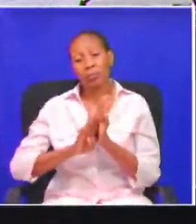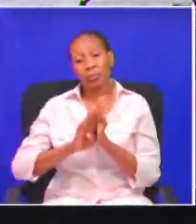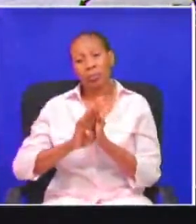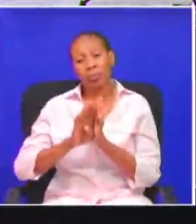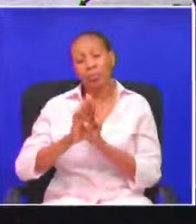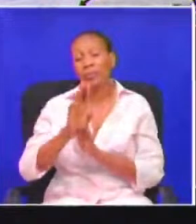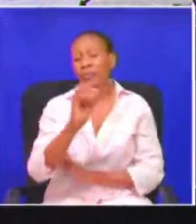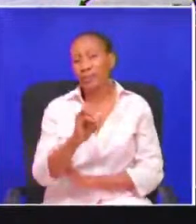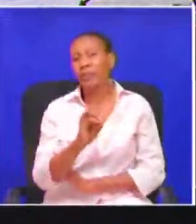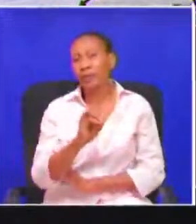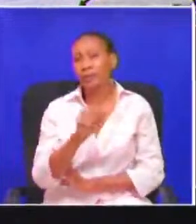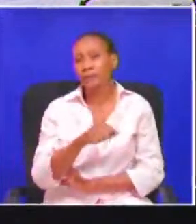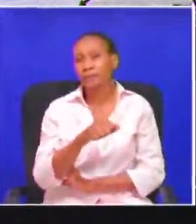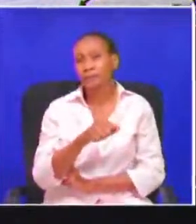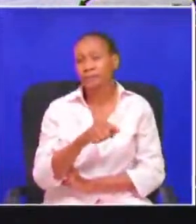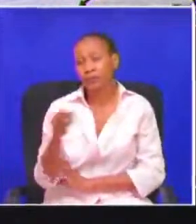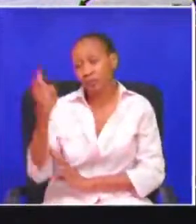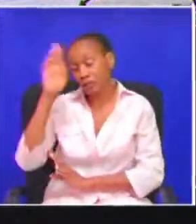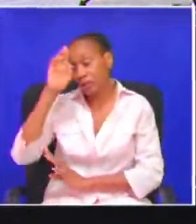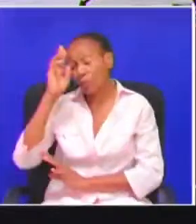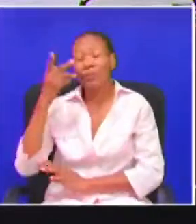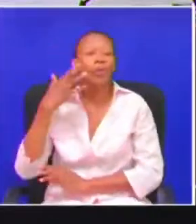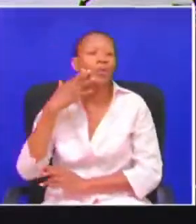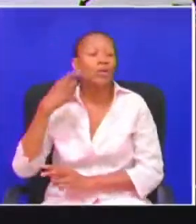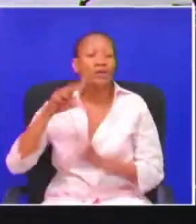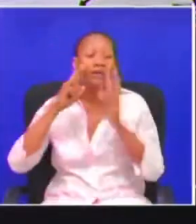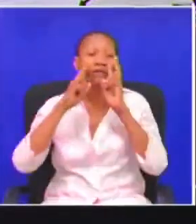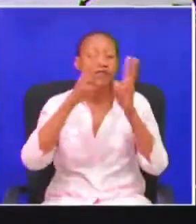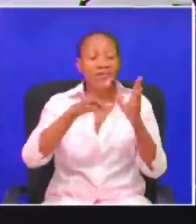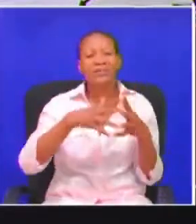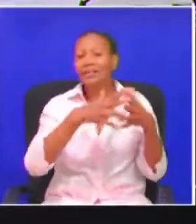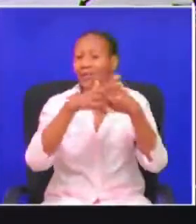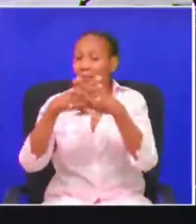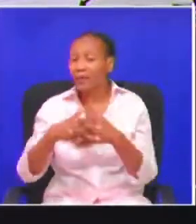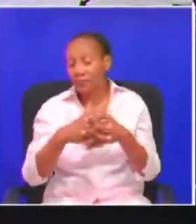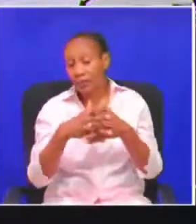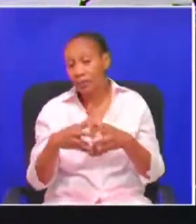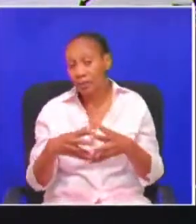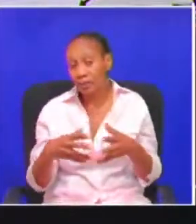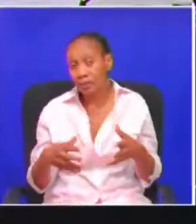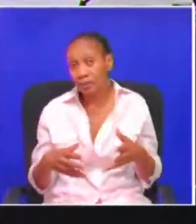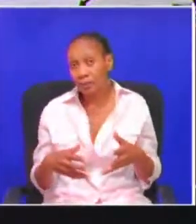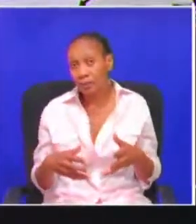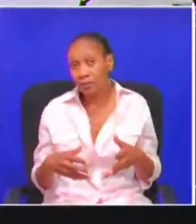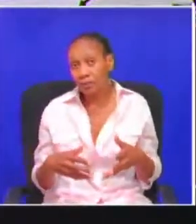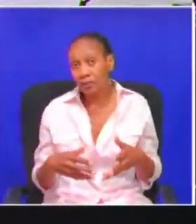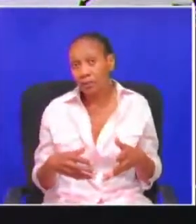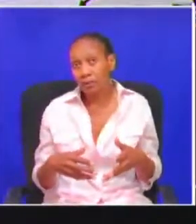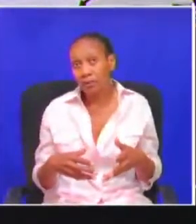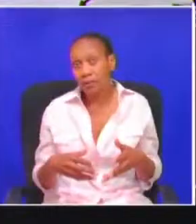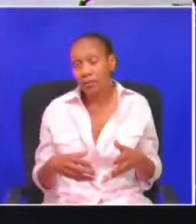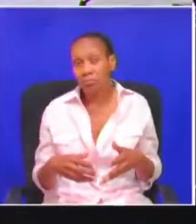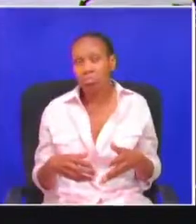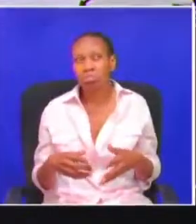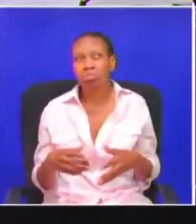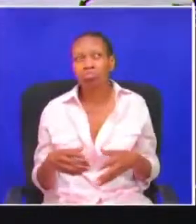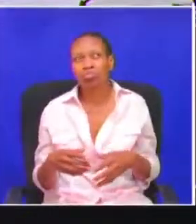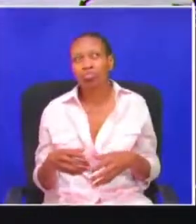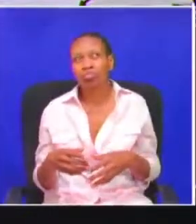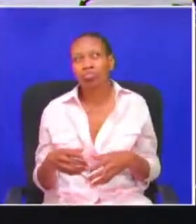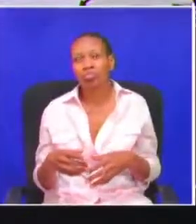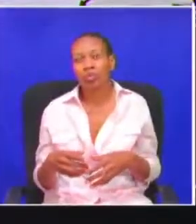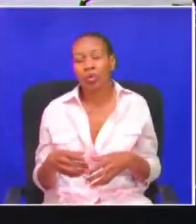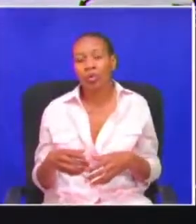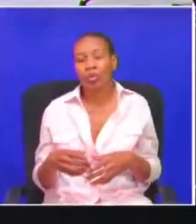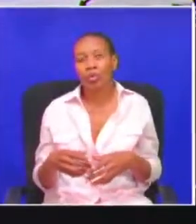You will recall that when we visited the United States, it was one of those